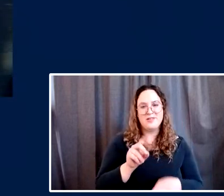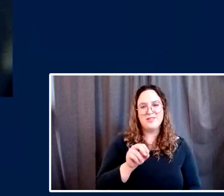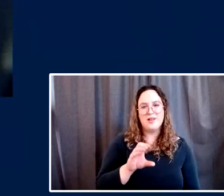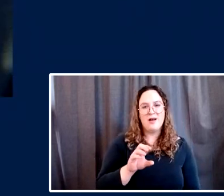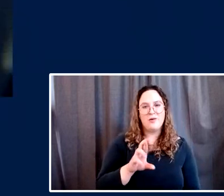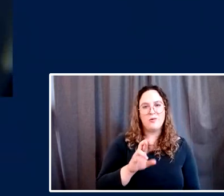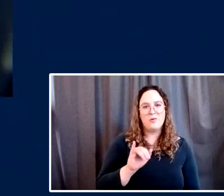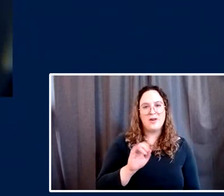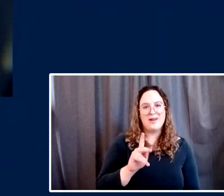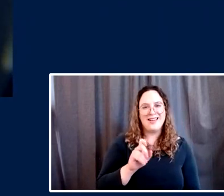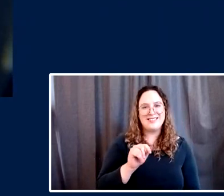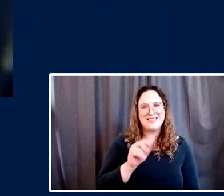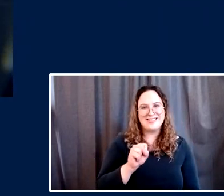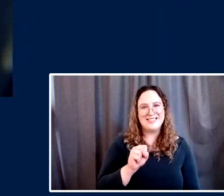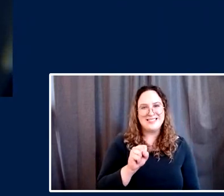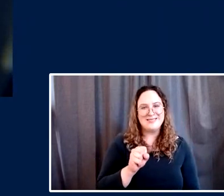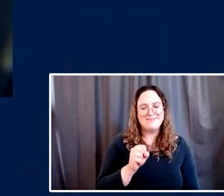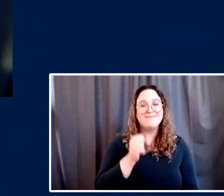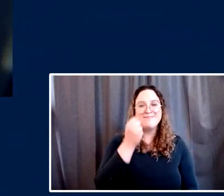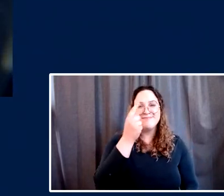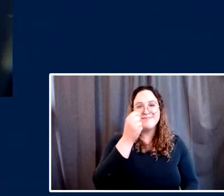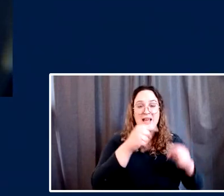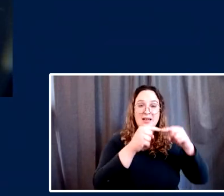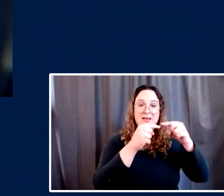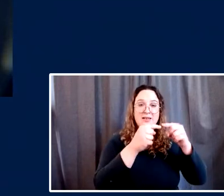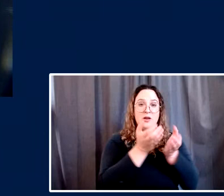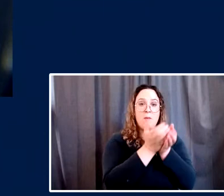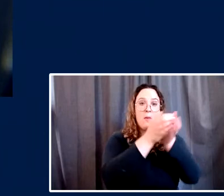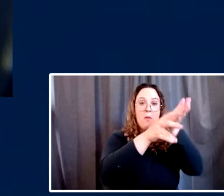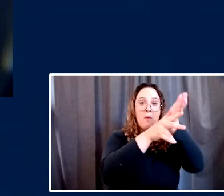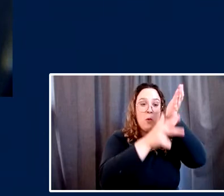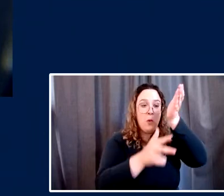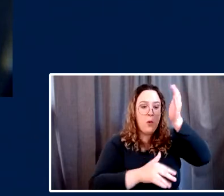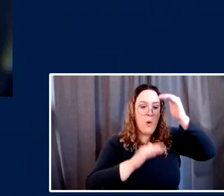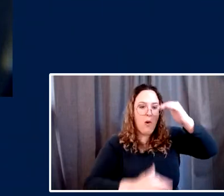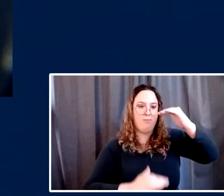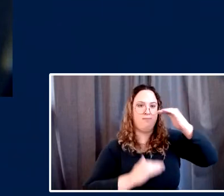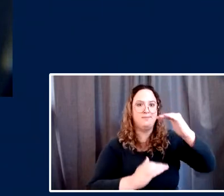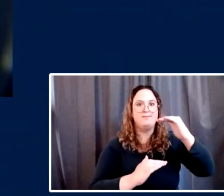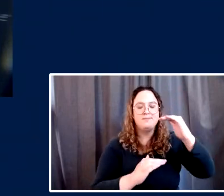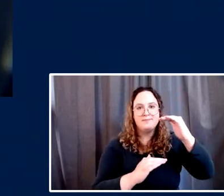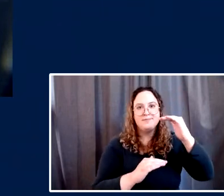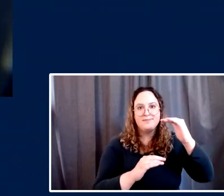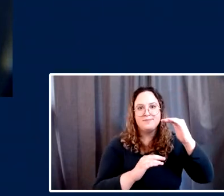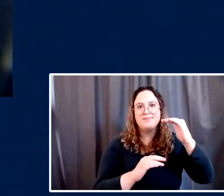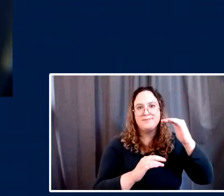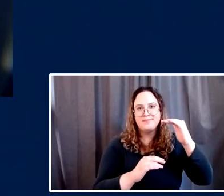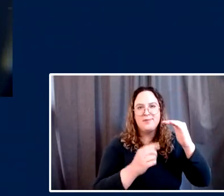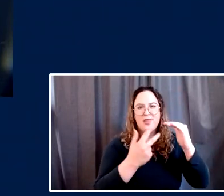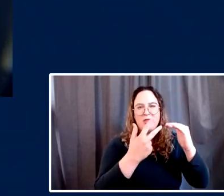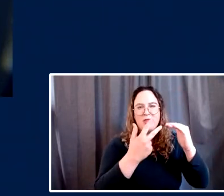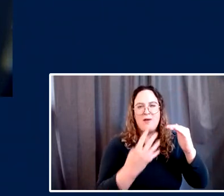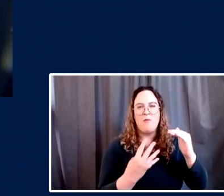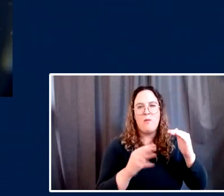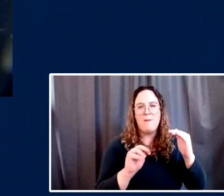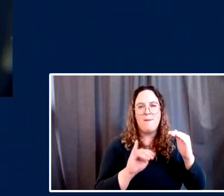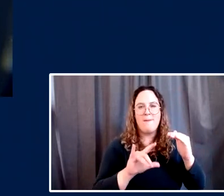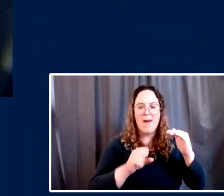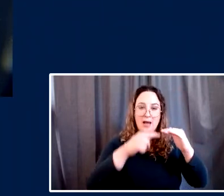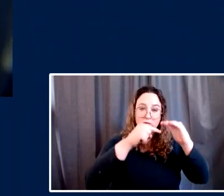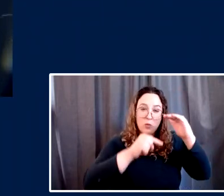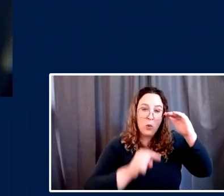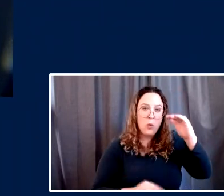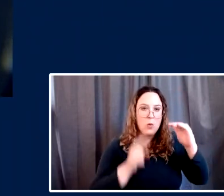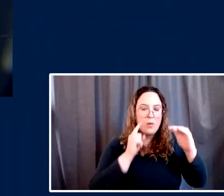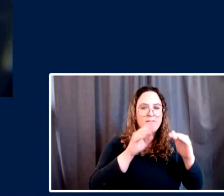over 2/3 of a mile down, so it'll take about 45 minutes for the Doc Ricketts to travel to the bottom. Wow, that is really deep.